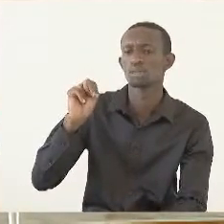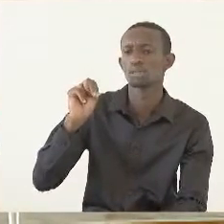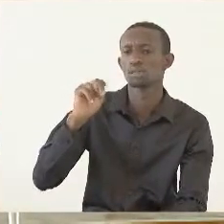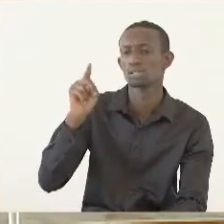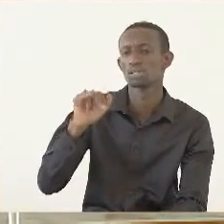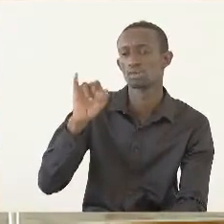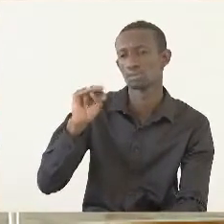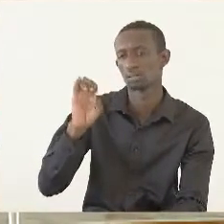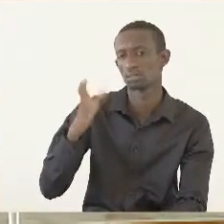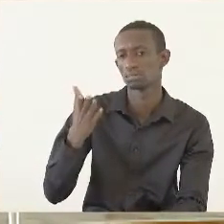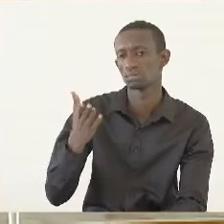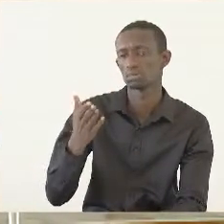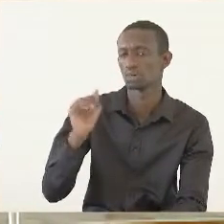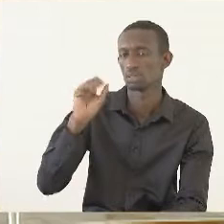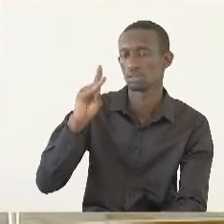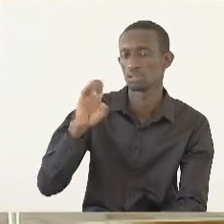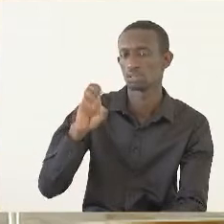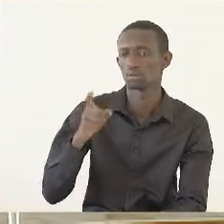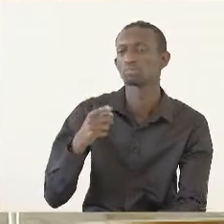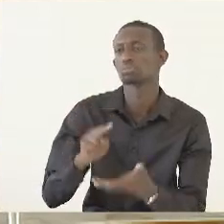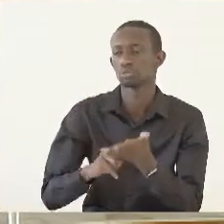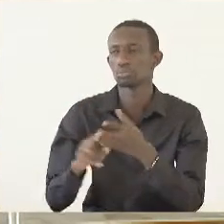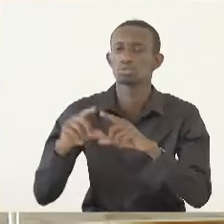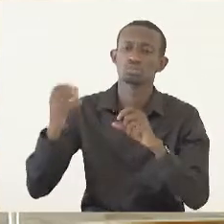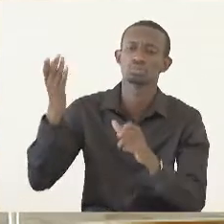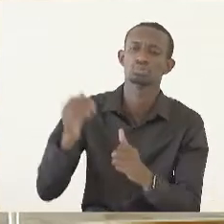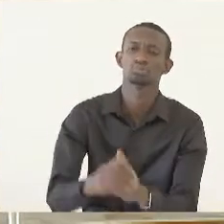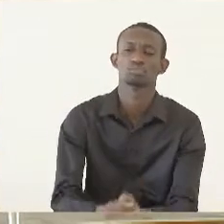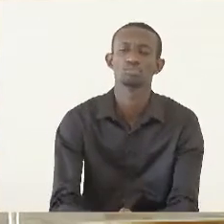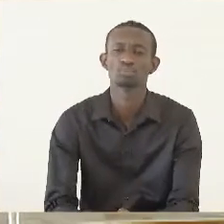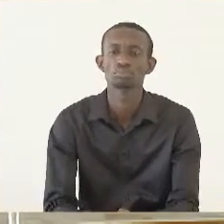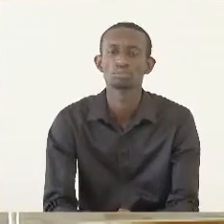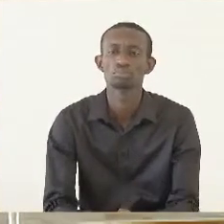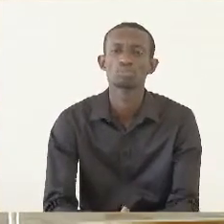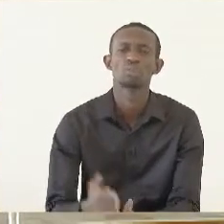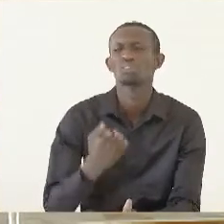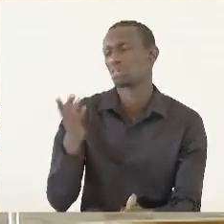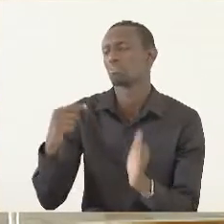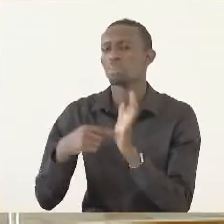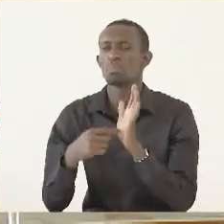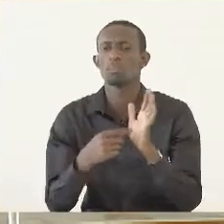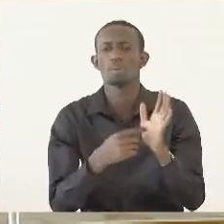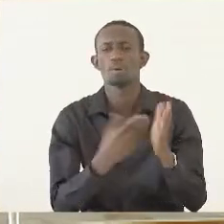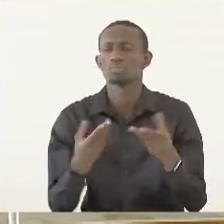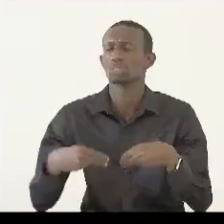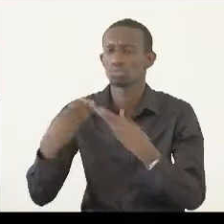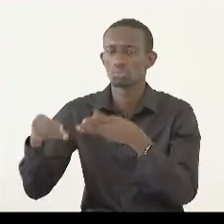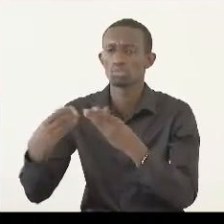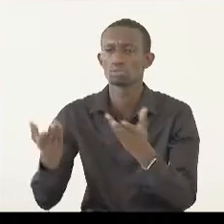benzene carboxylic acid, as we have seen. So these are some other examples that I've been giving.